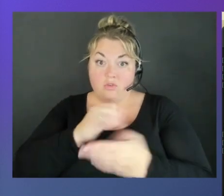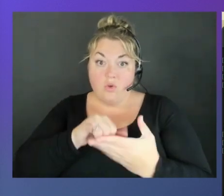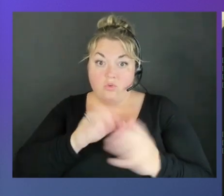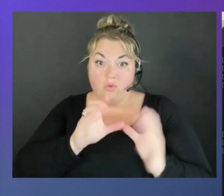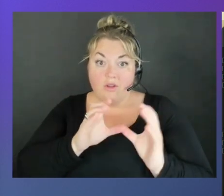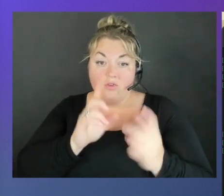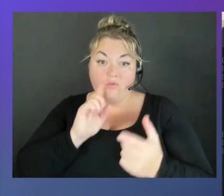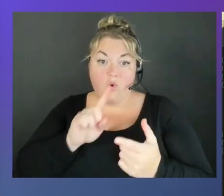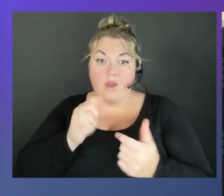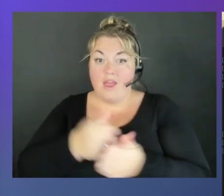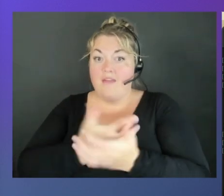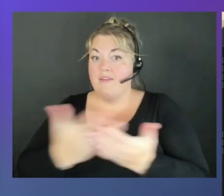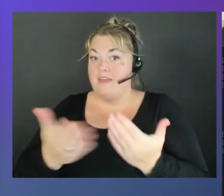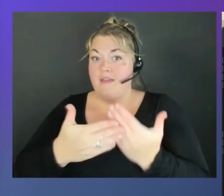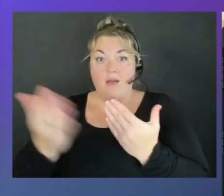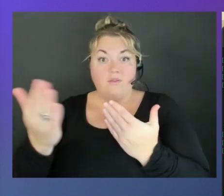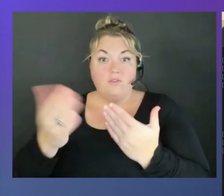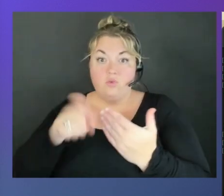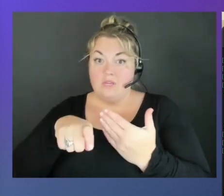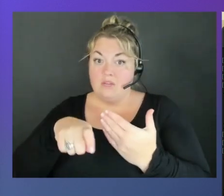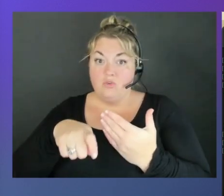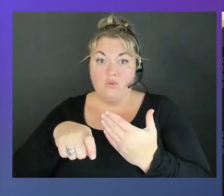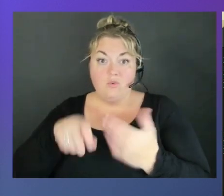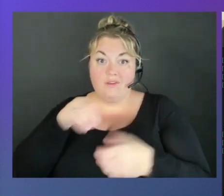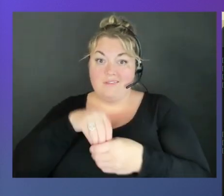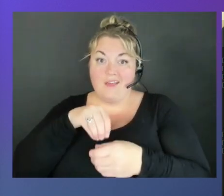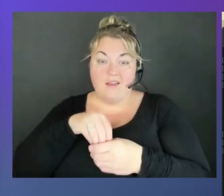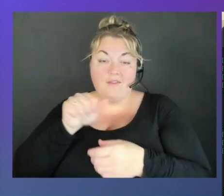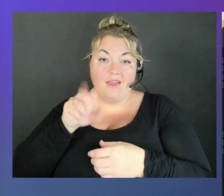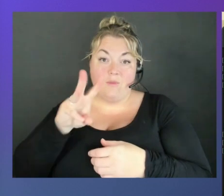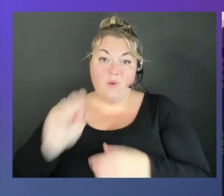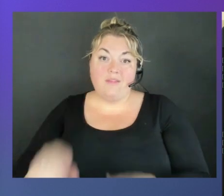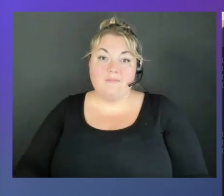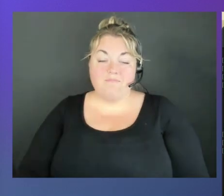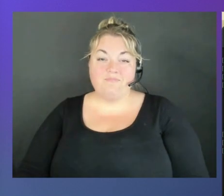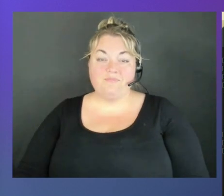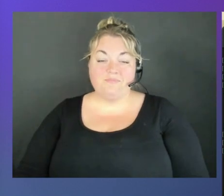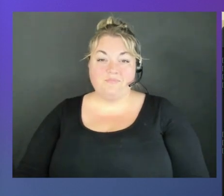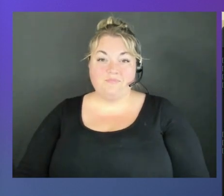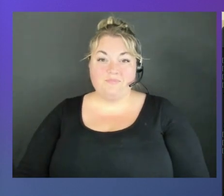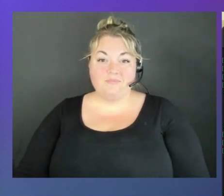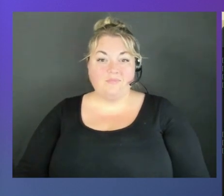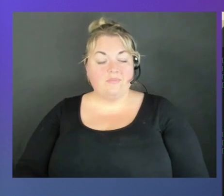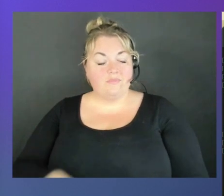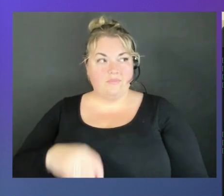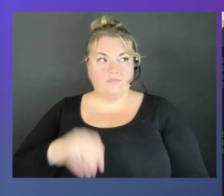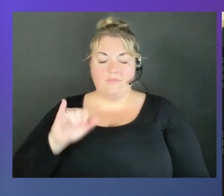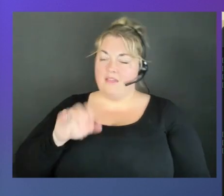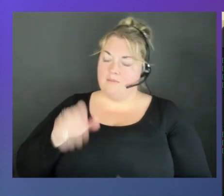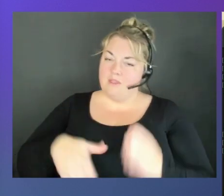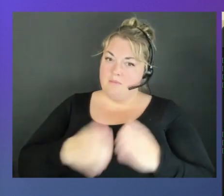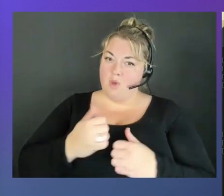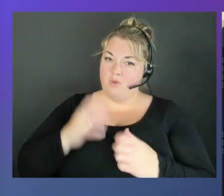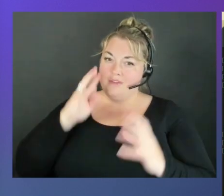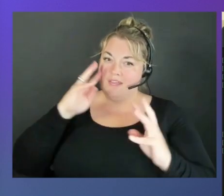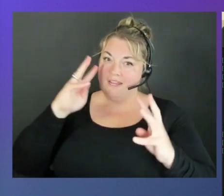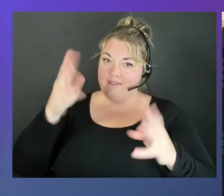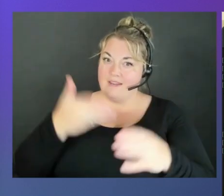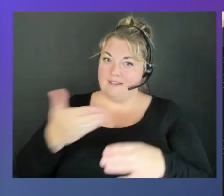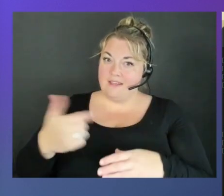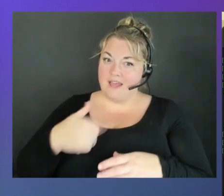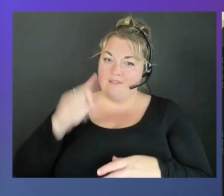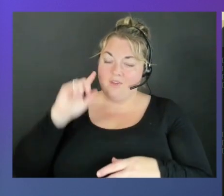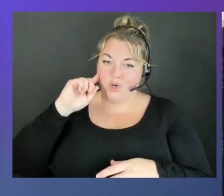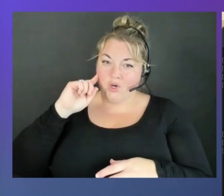for everything else that you would need to inside of AWS. That's got to be one of the most innovative things that I've heard as far